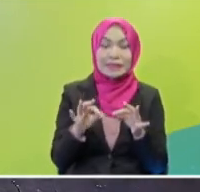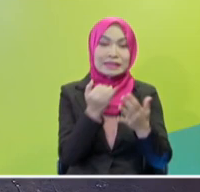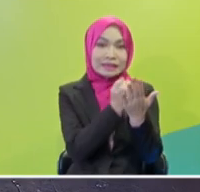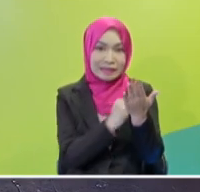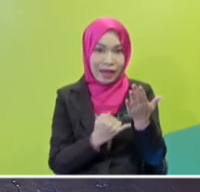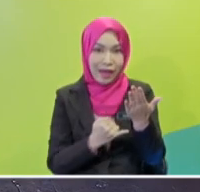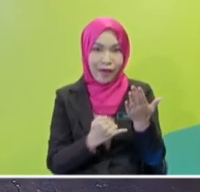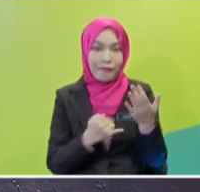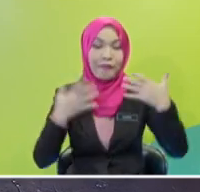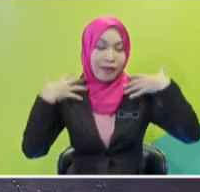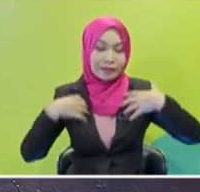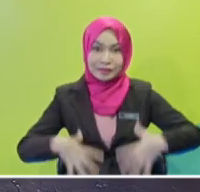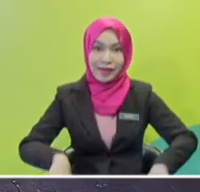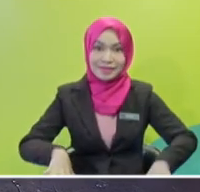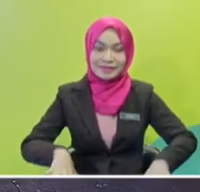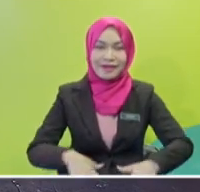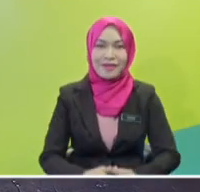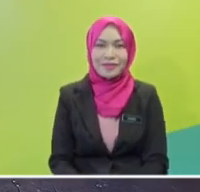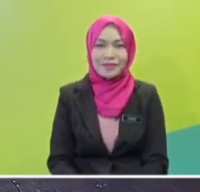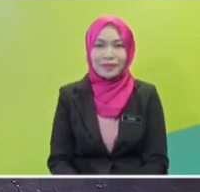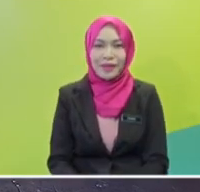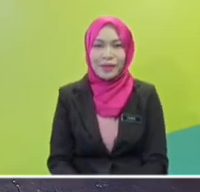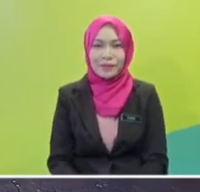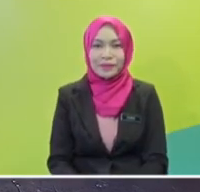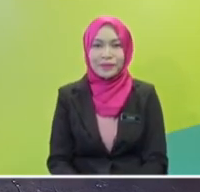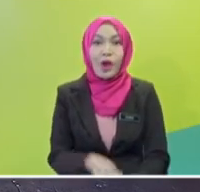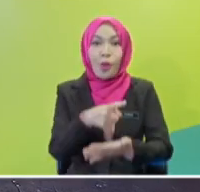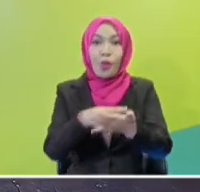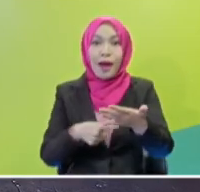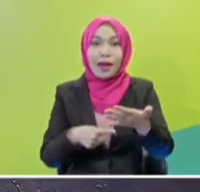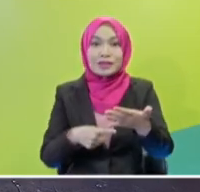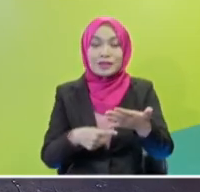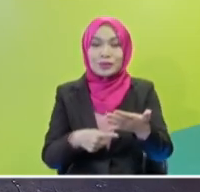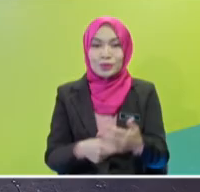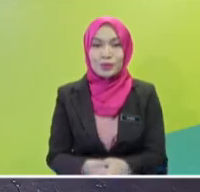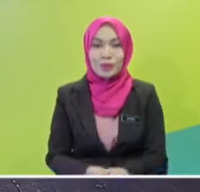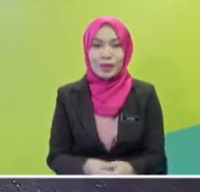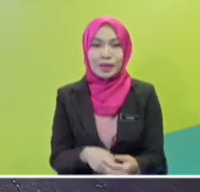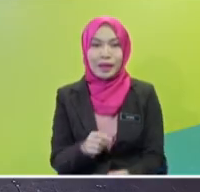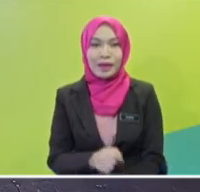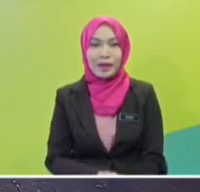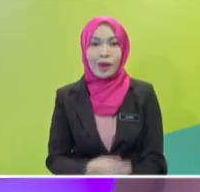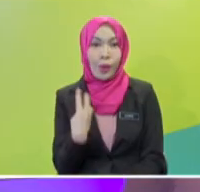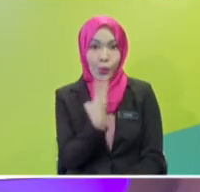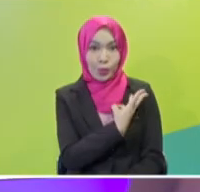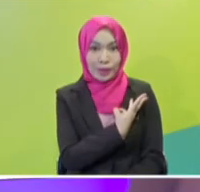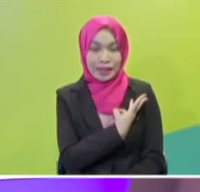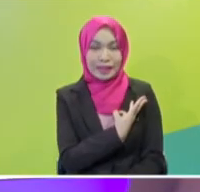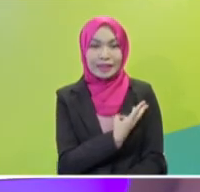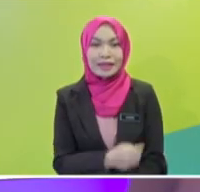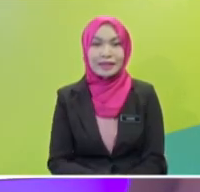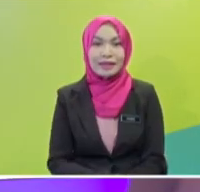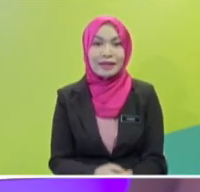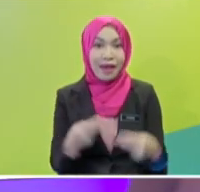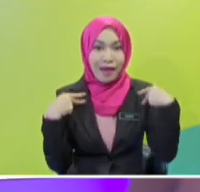are you ready? Dress craft? Wow. So what do we need for this? What do we need? Okay, we need a square